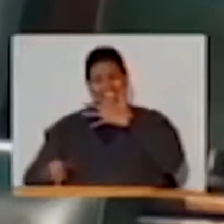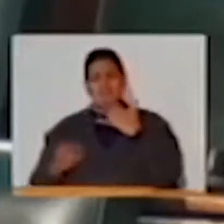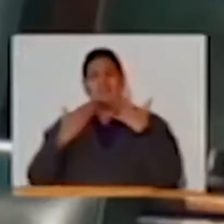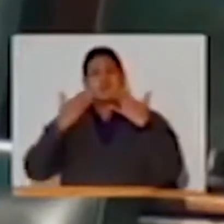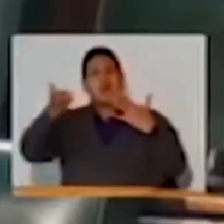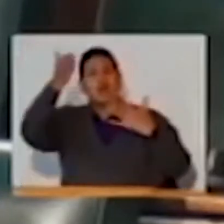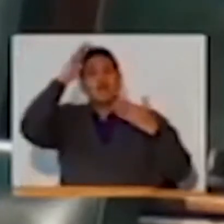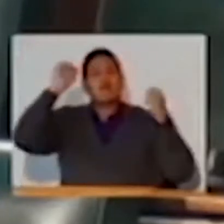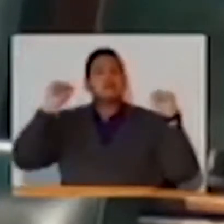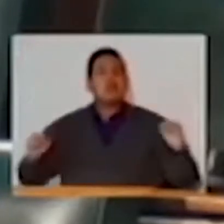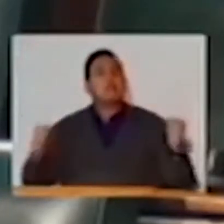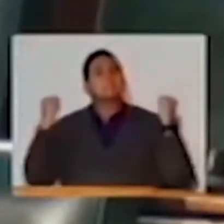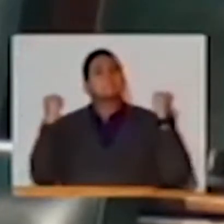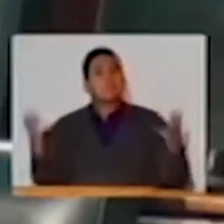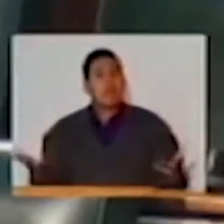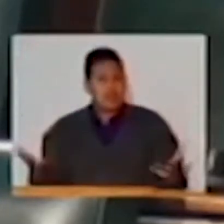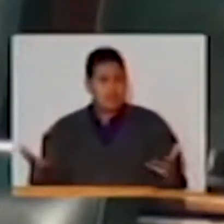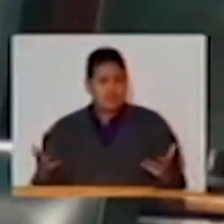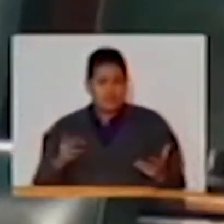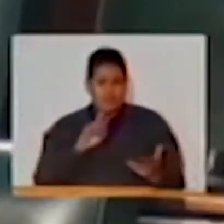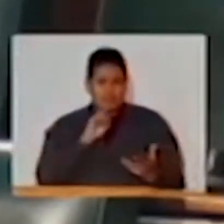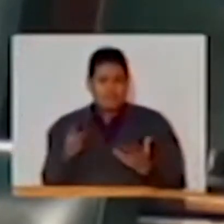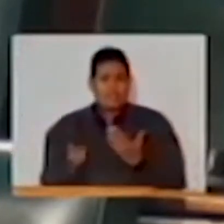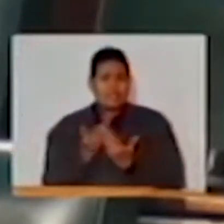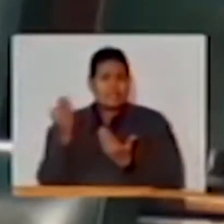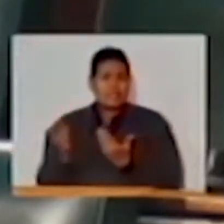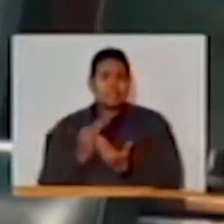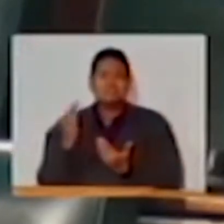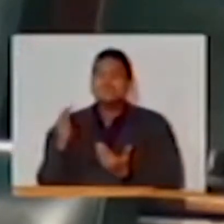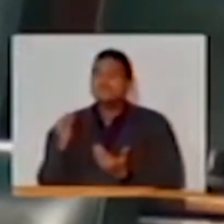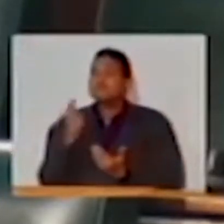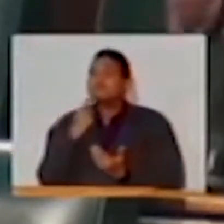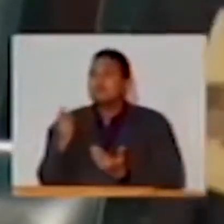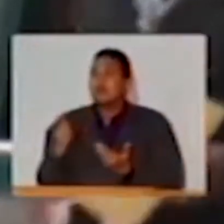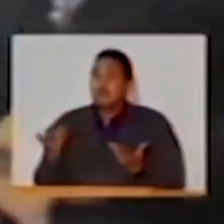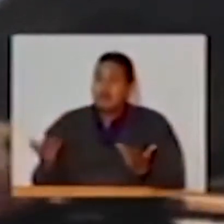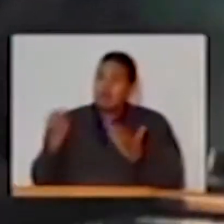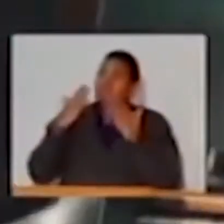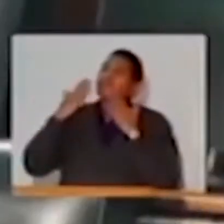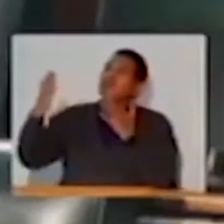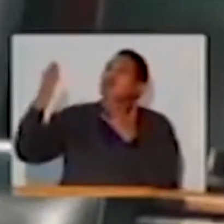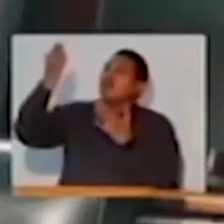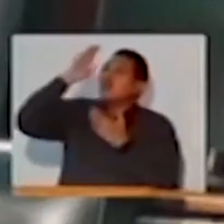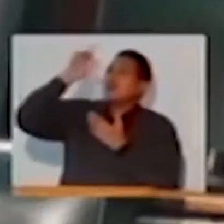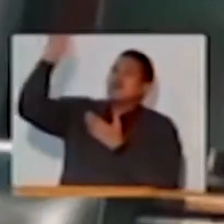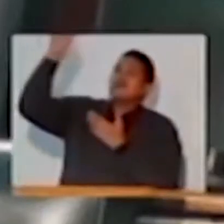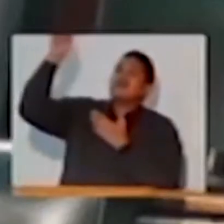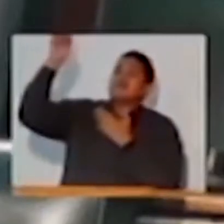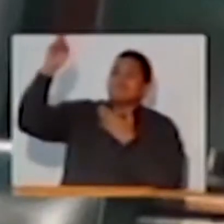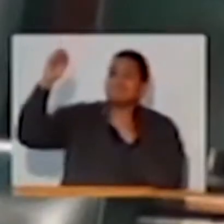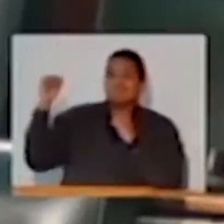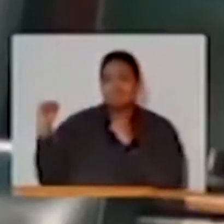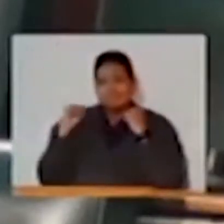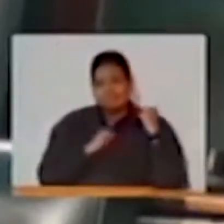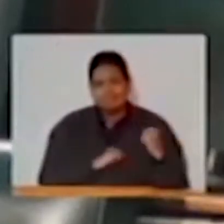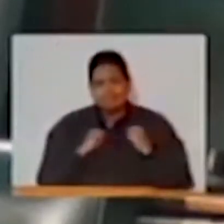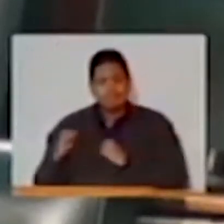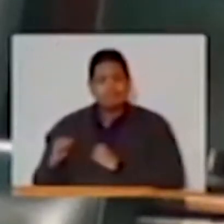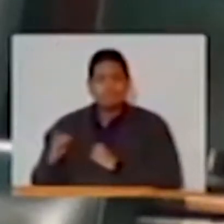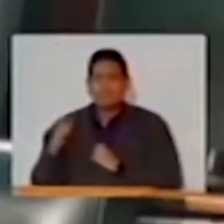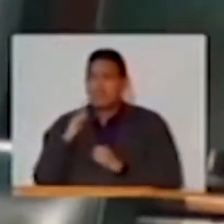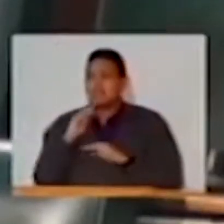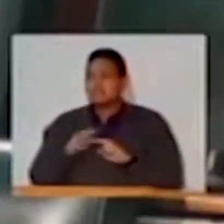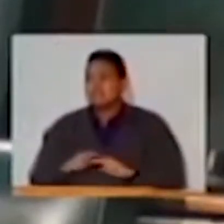the Headlines, Mr. McKenzie stated there was a meeting on Tuesday involving stakeholders to decide the next